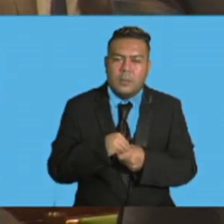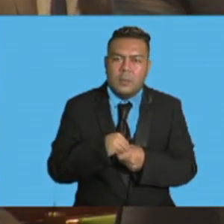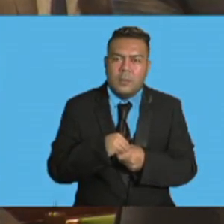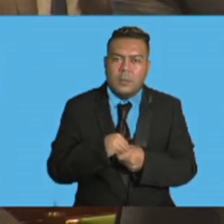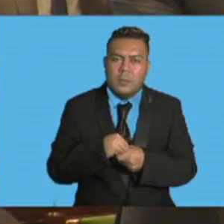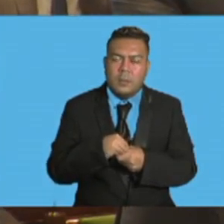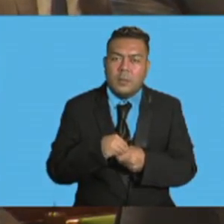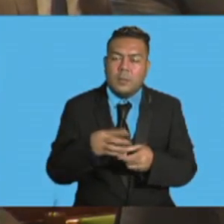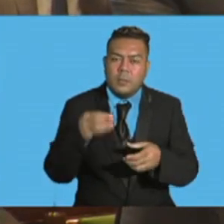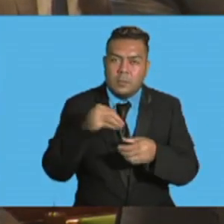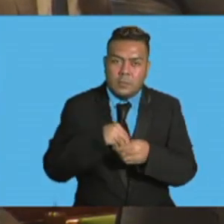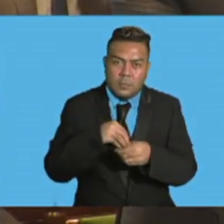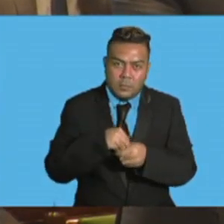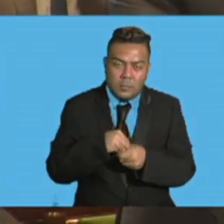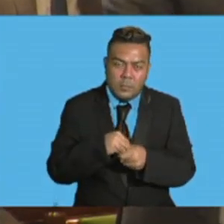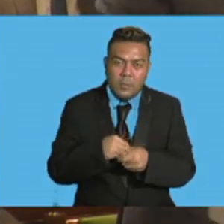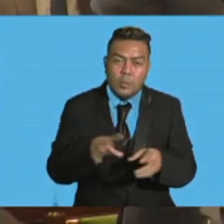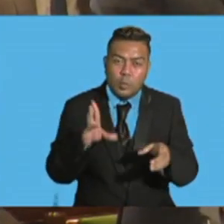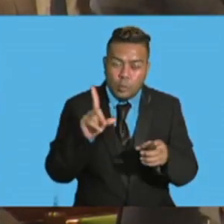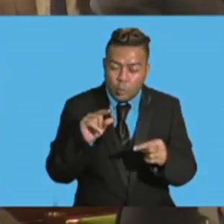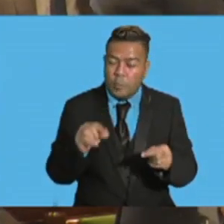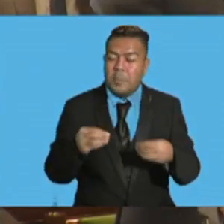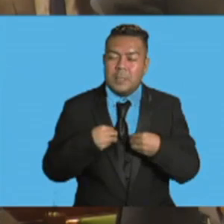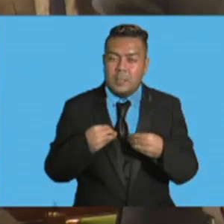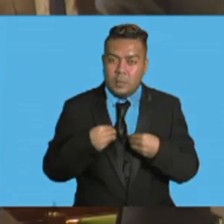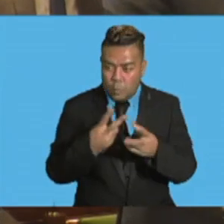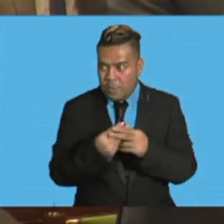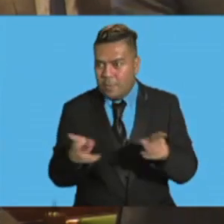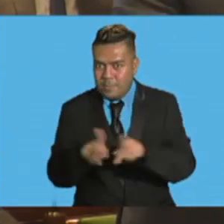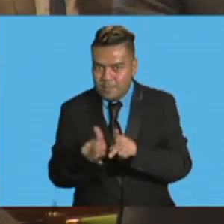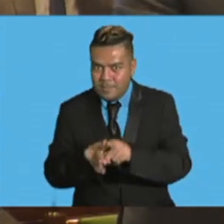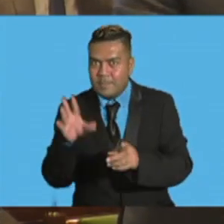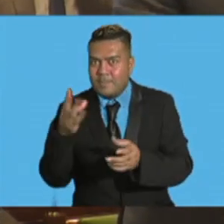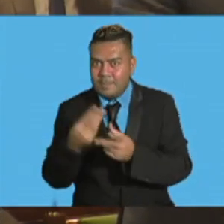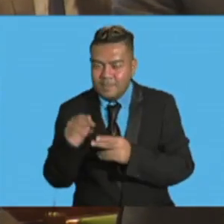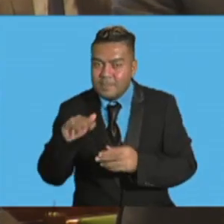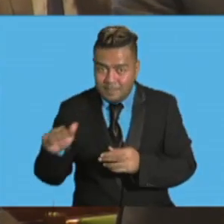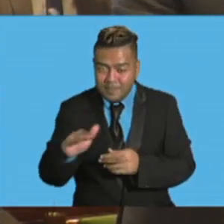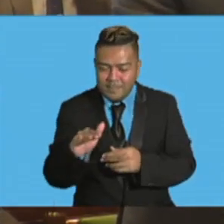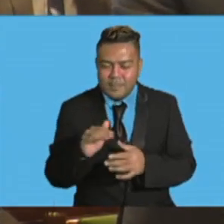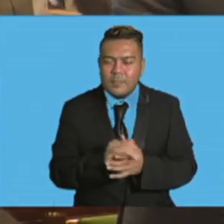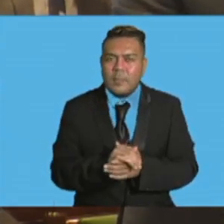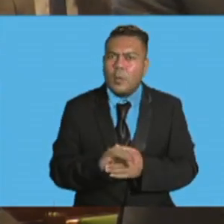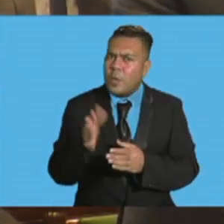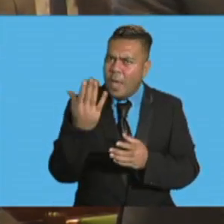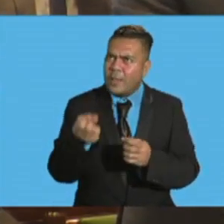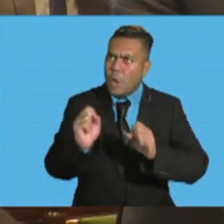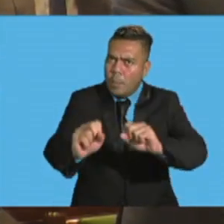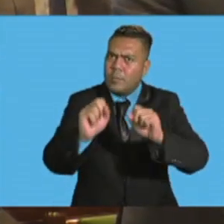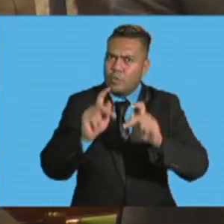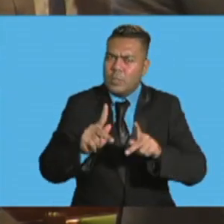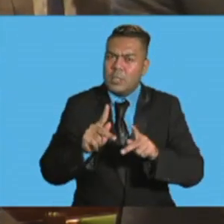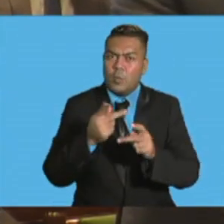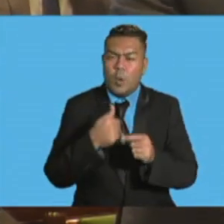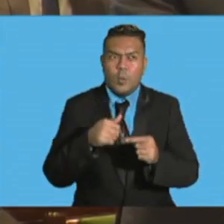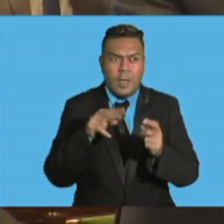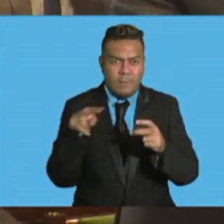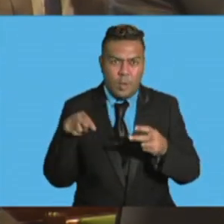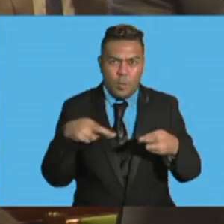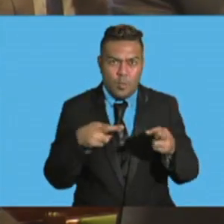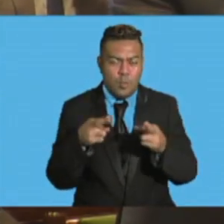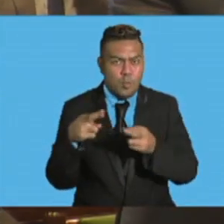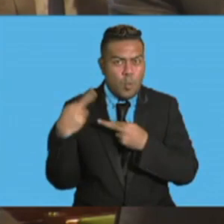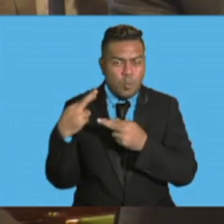to ease of doing business. We also had, Mr. Speaker, sir, a opportunity, what we call the role of tourism